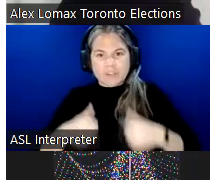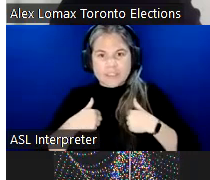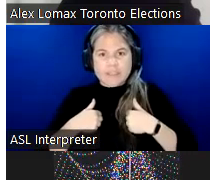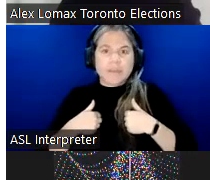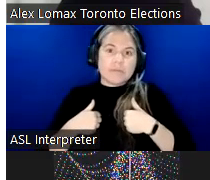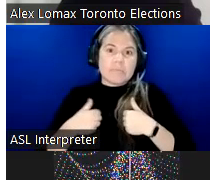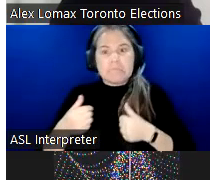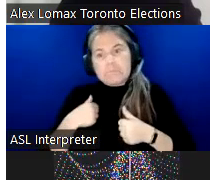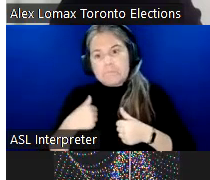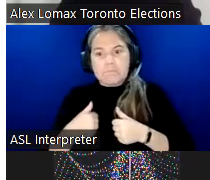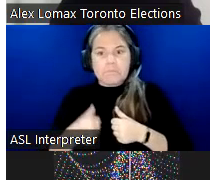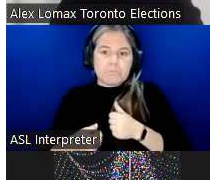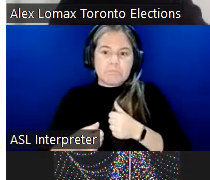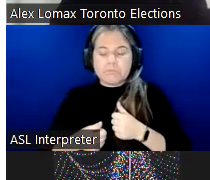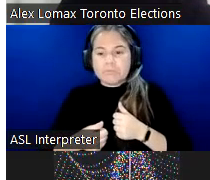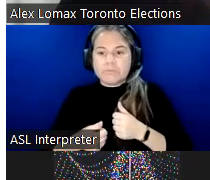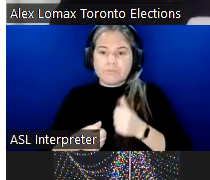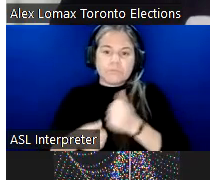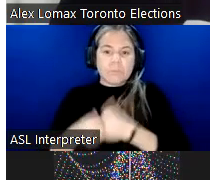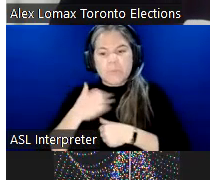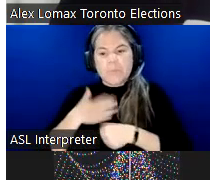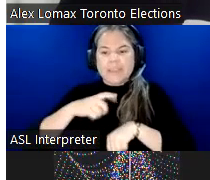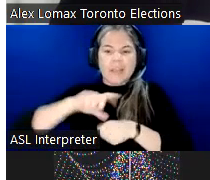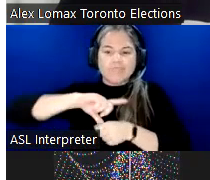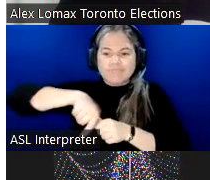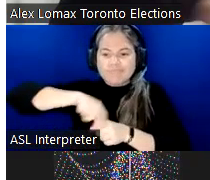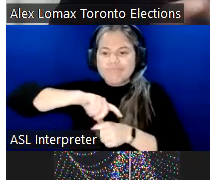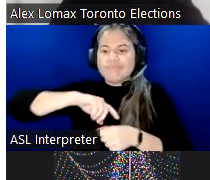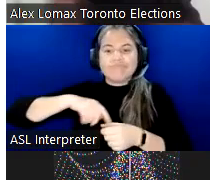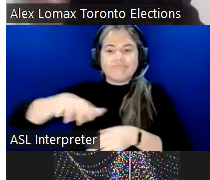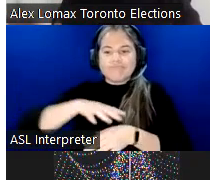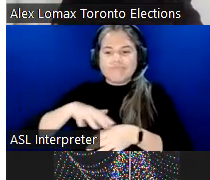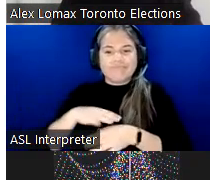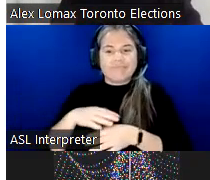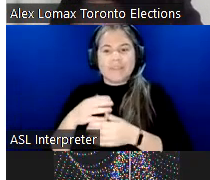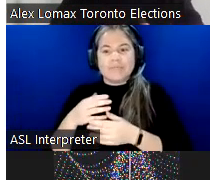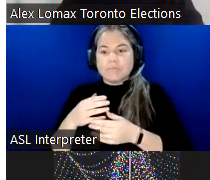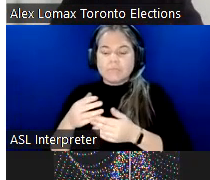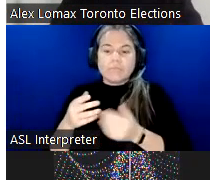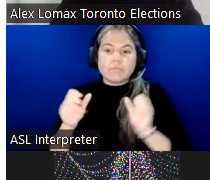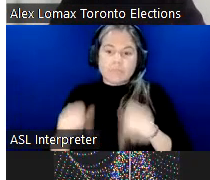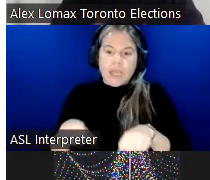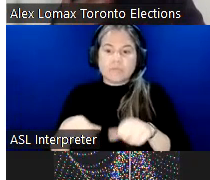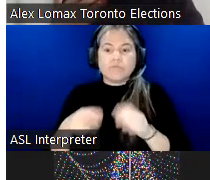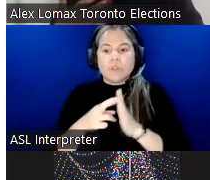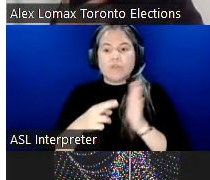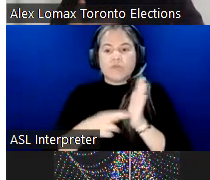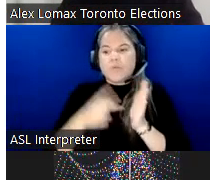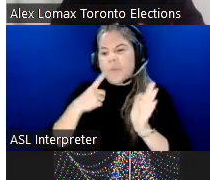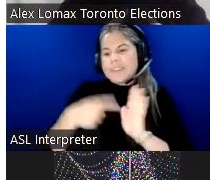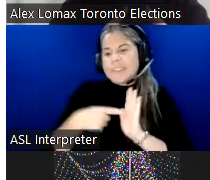my time, I don't know, in this park down the road, and we can register them to that park.